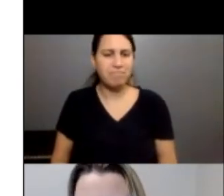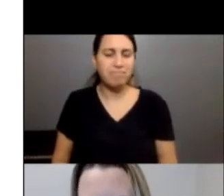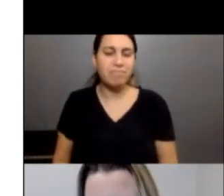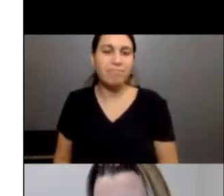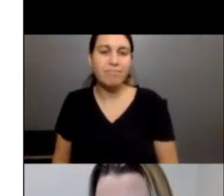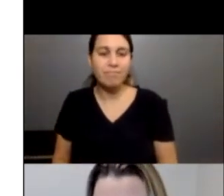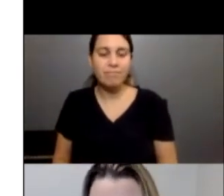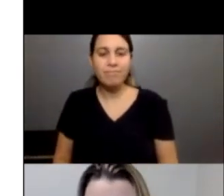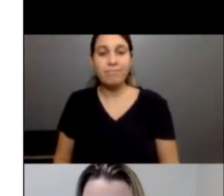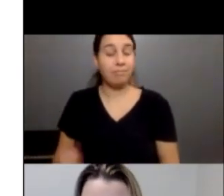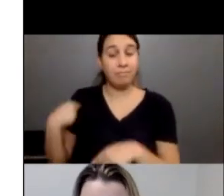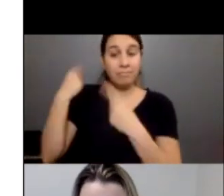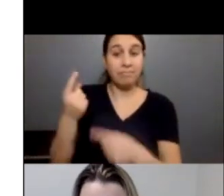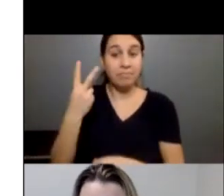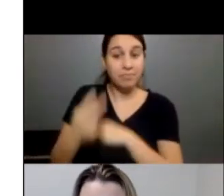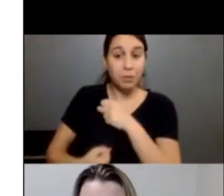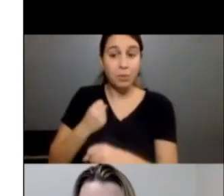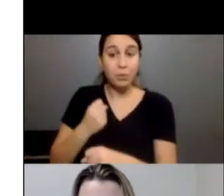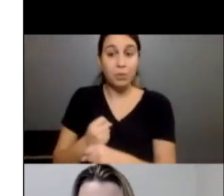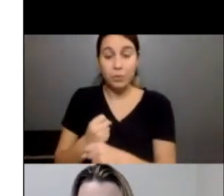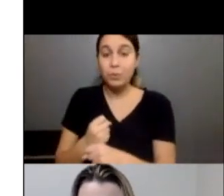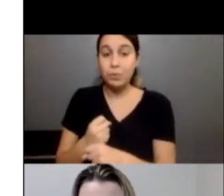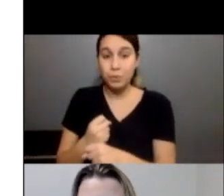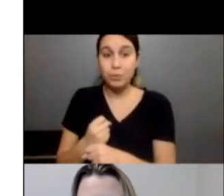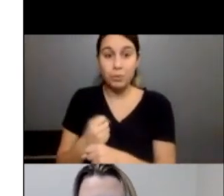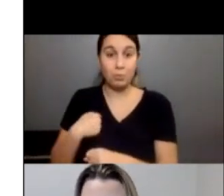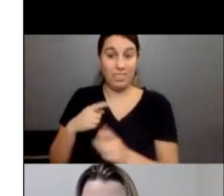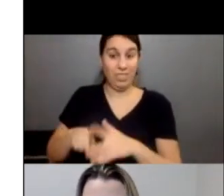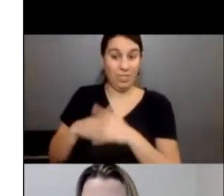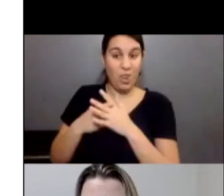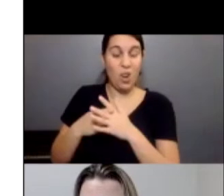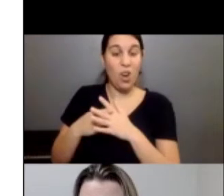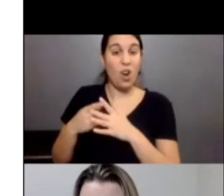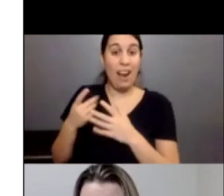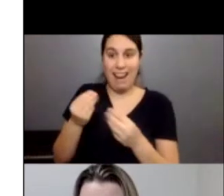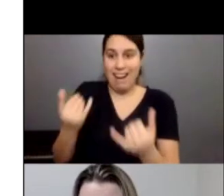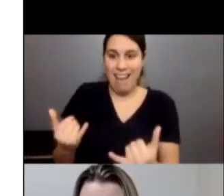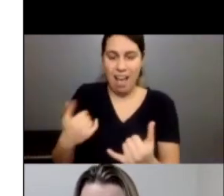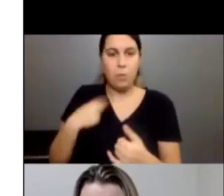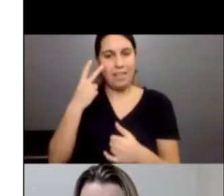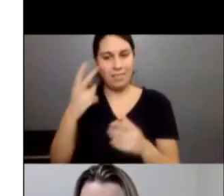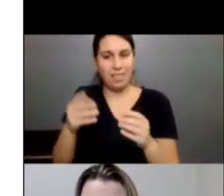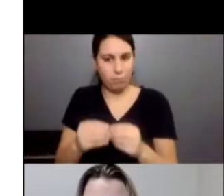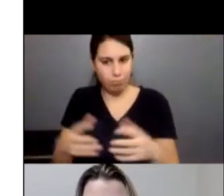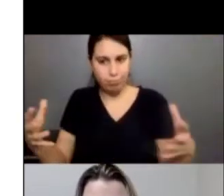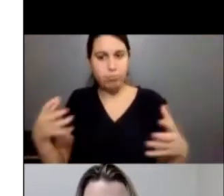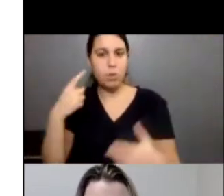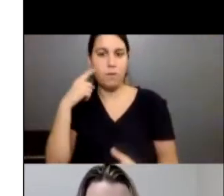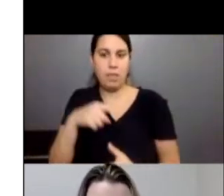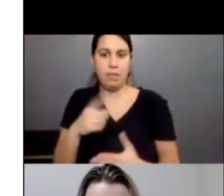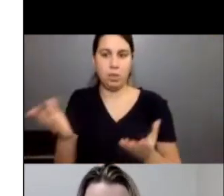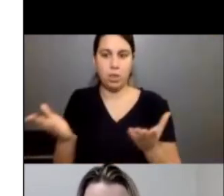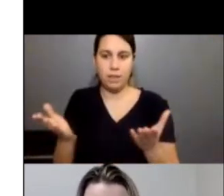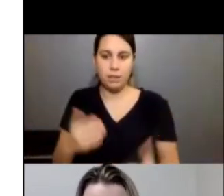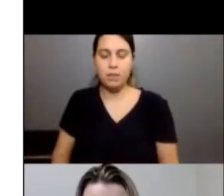So in the past 2 years since we've started, we've seen growth in overall engagement in collaborative care management services. This is